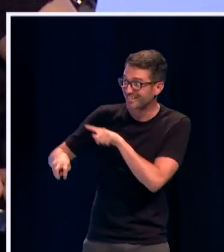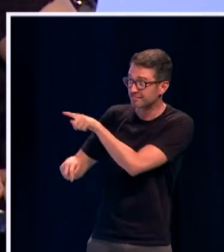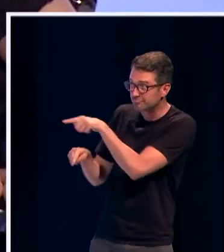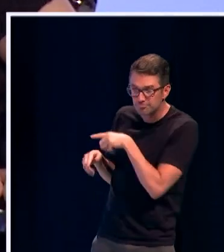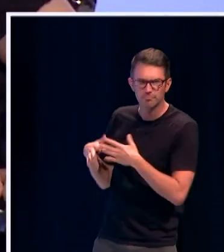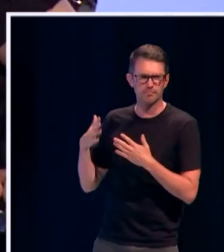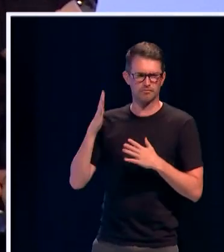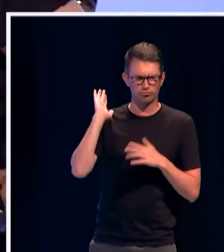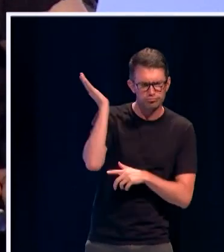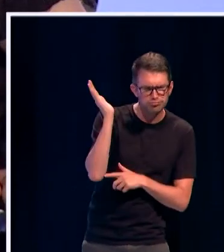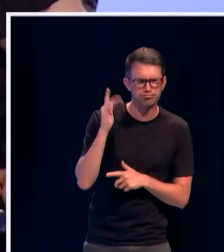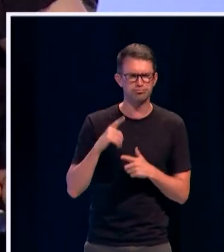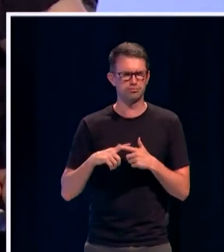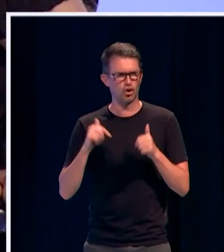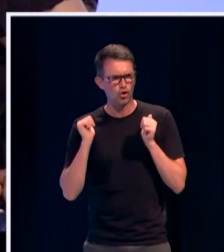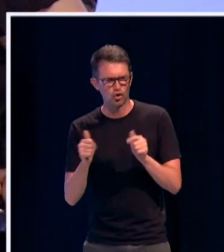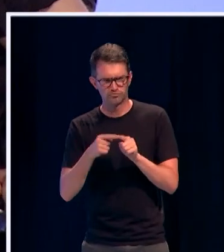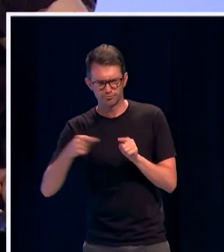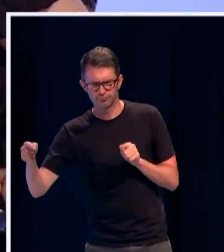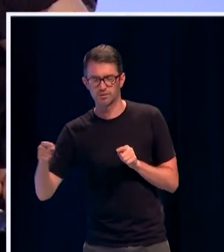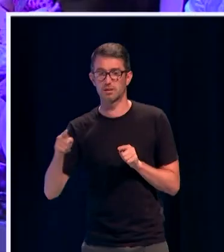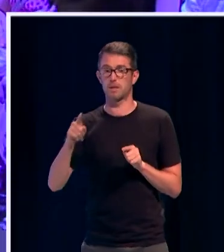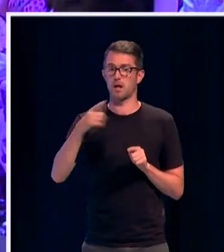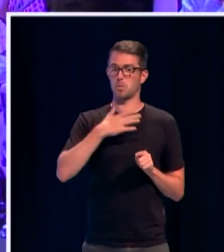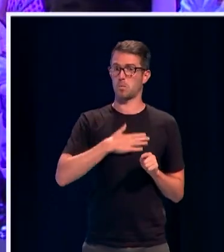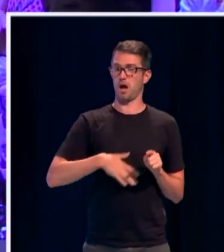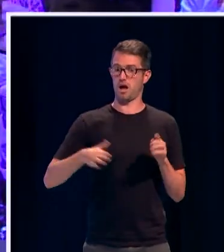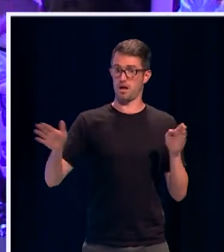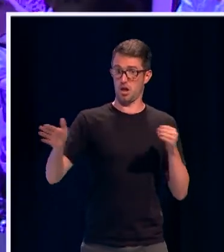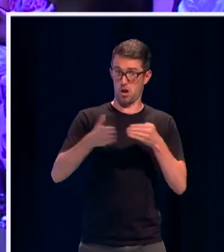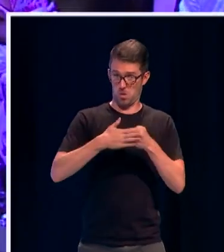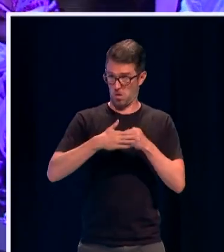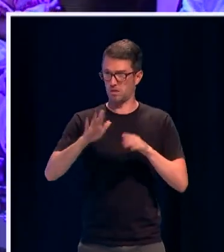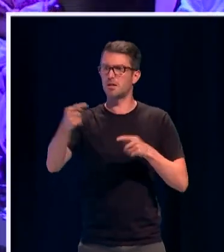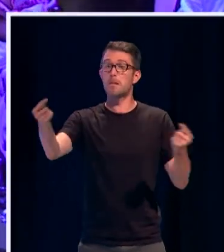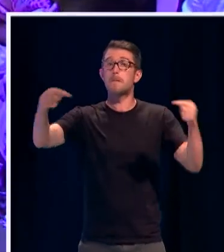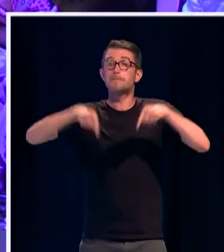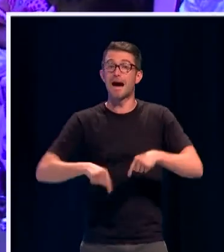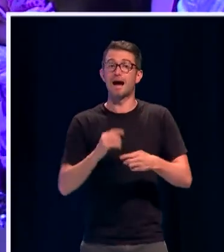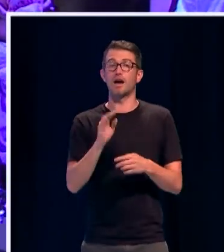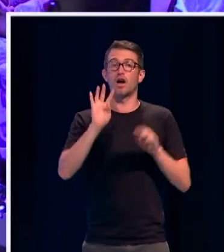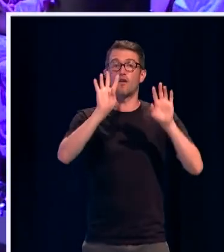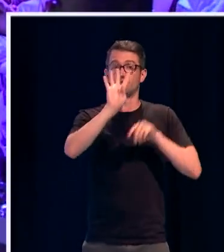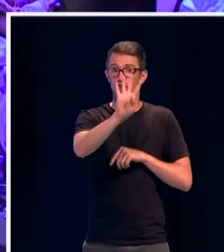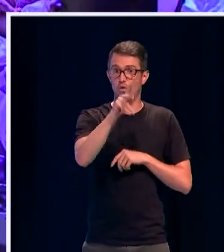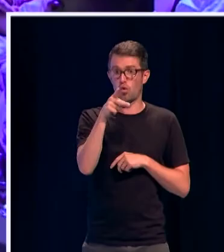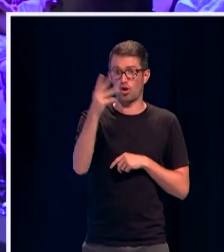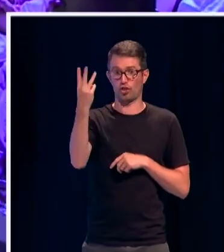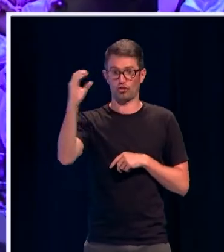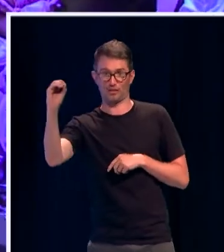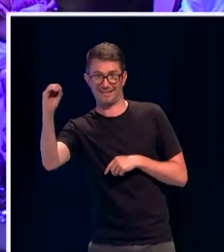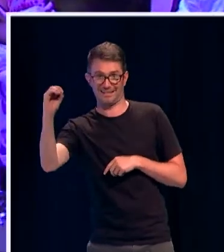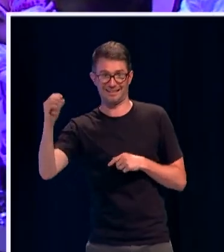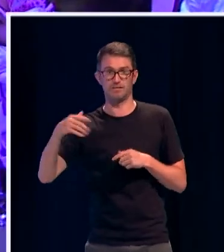to be back here around 4:30 after the coffee break. And also a big thanks to the staff behind the